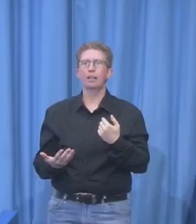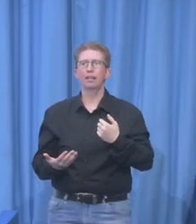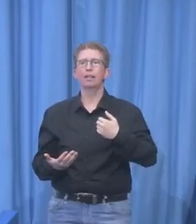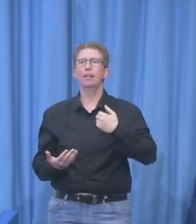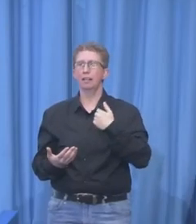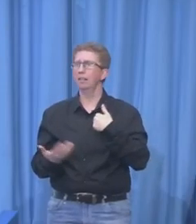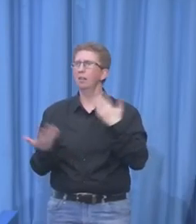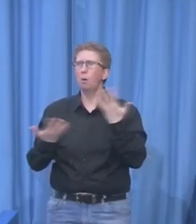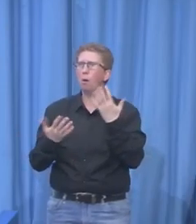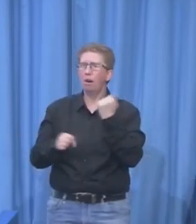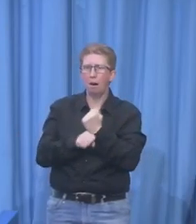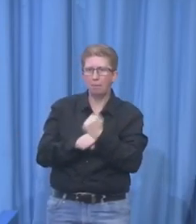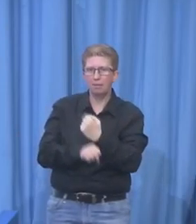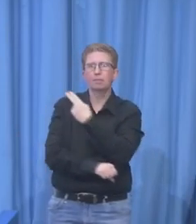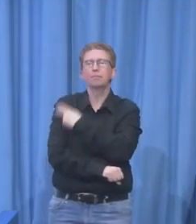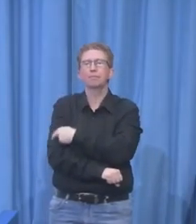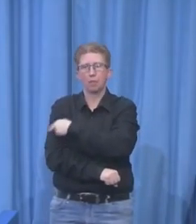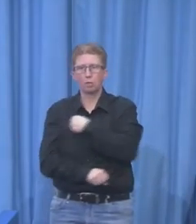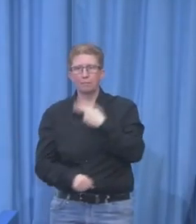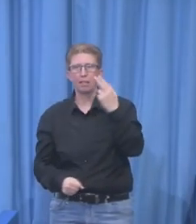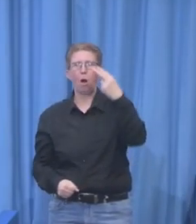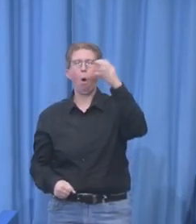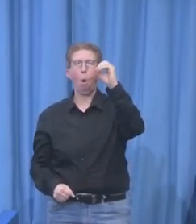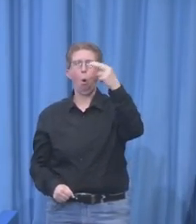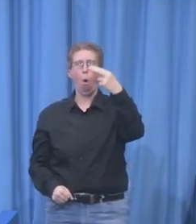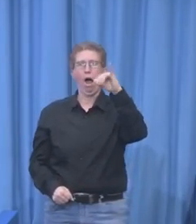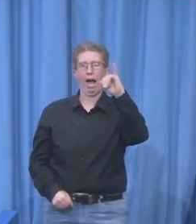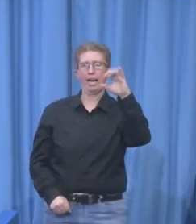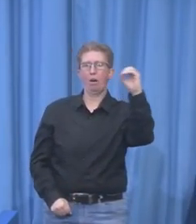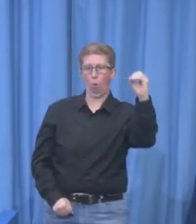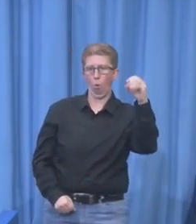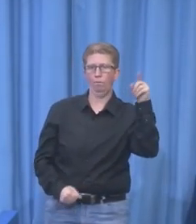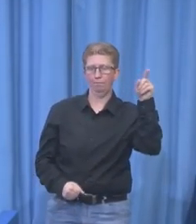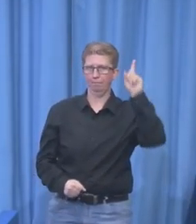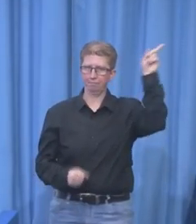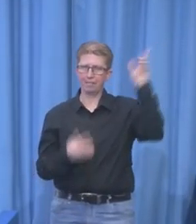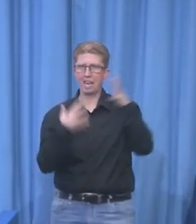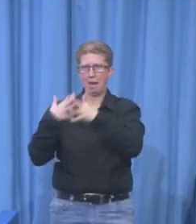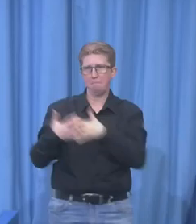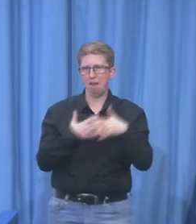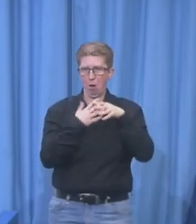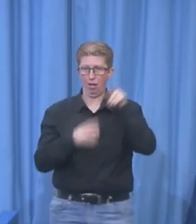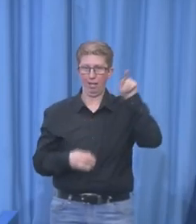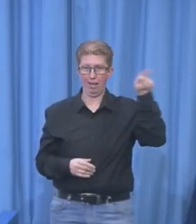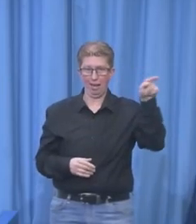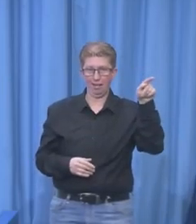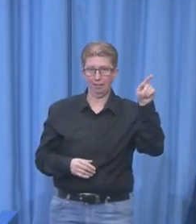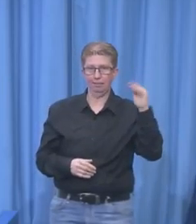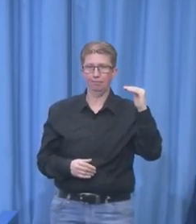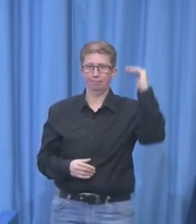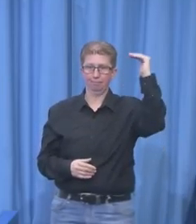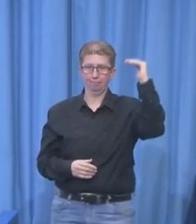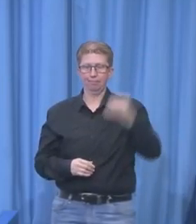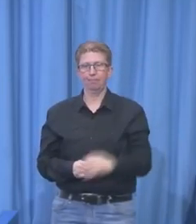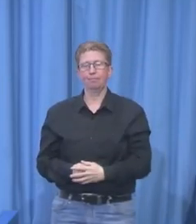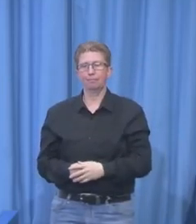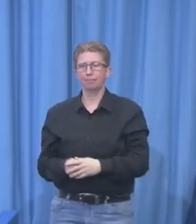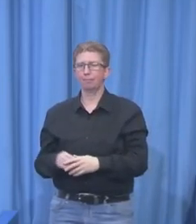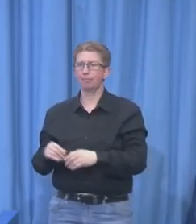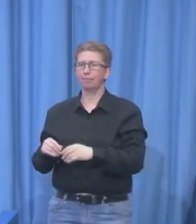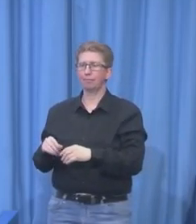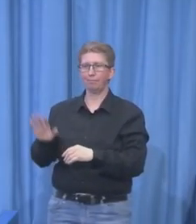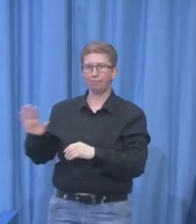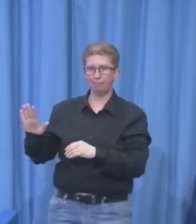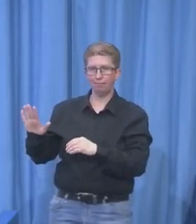have to say, my talk is, it fits really well with Peter's, because he gave you a lot of detail, and I'm going to give you some of the